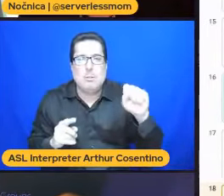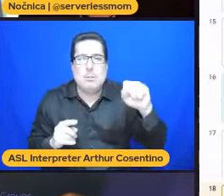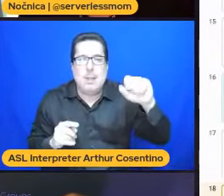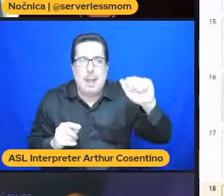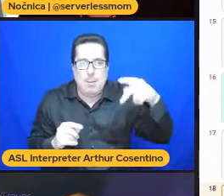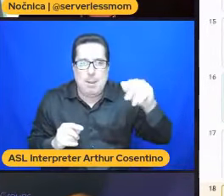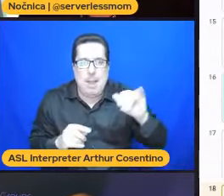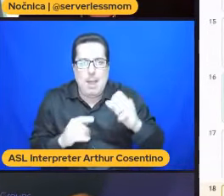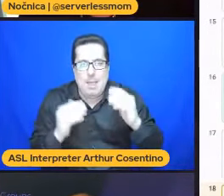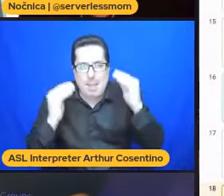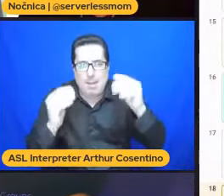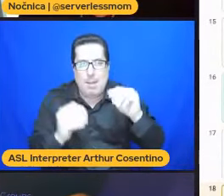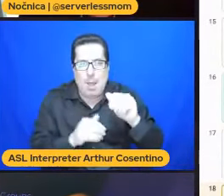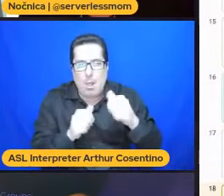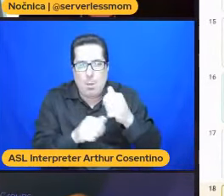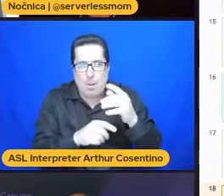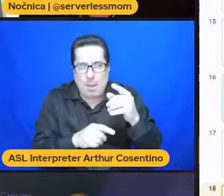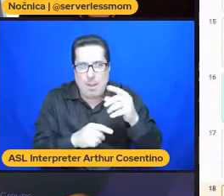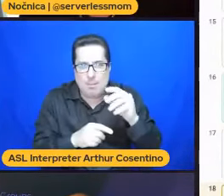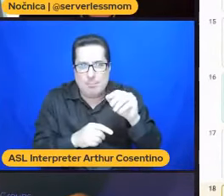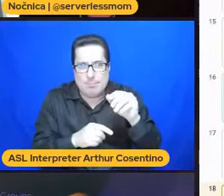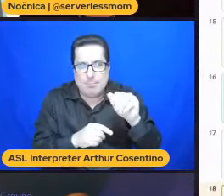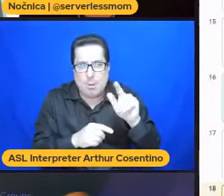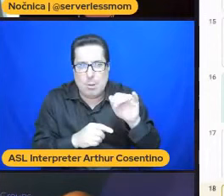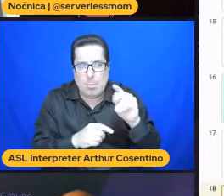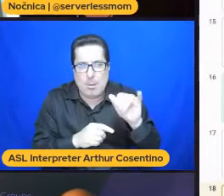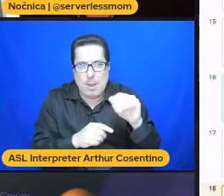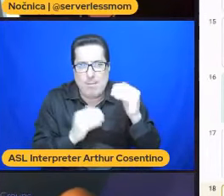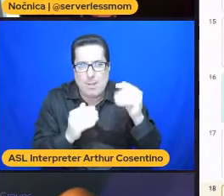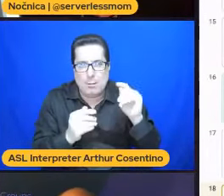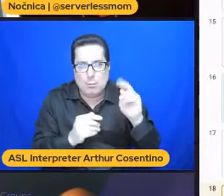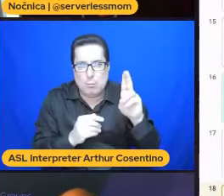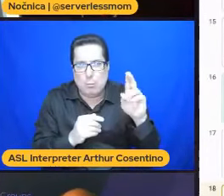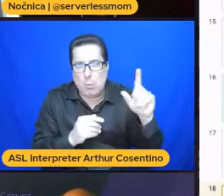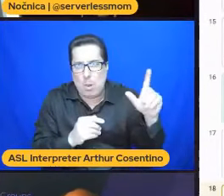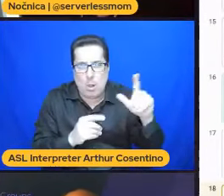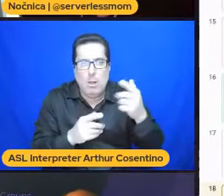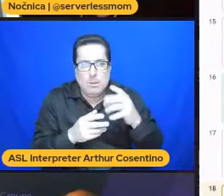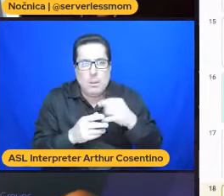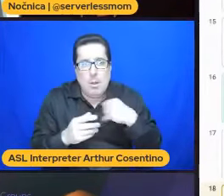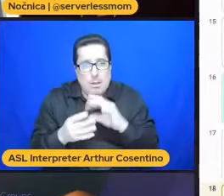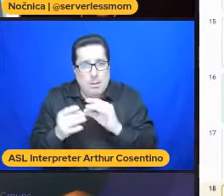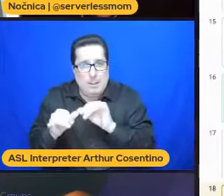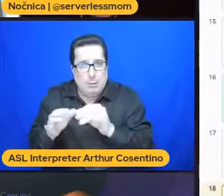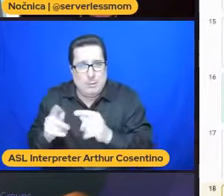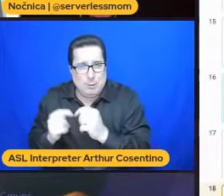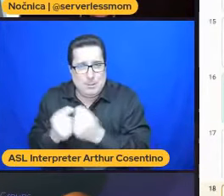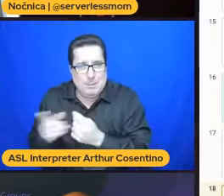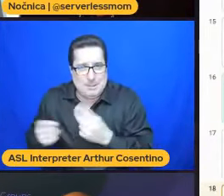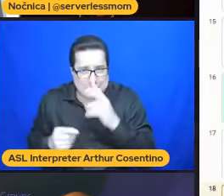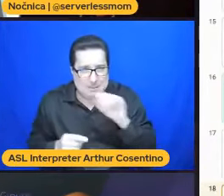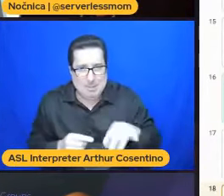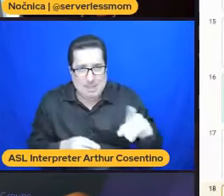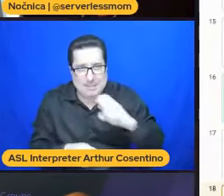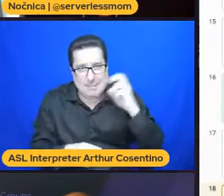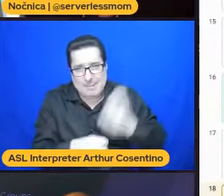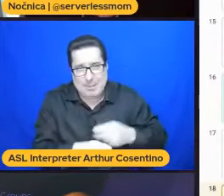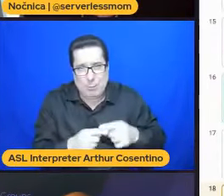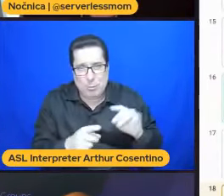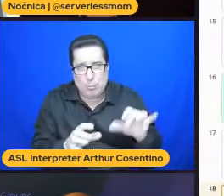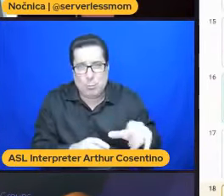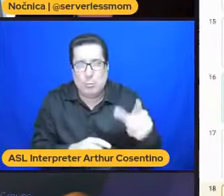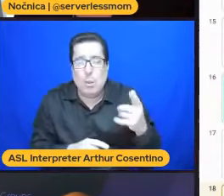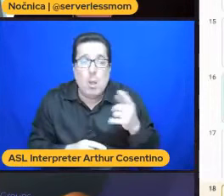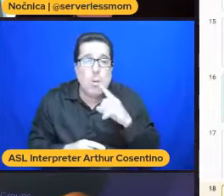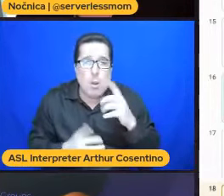Lambda engineers tool, which, our team uses it, but boy, oh boy, that one feels a little tough to do. What's